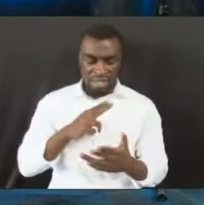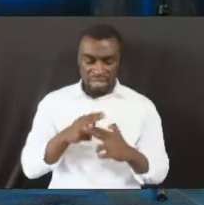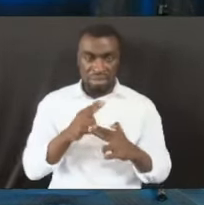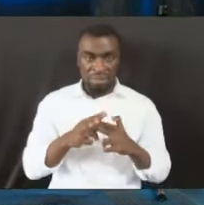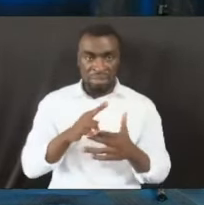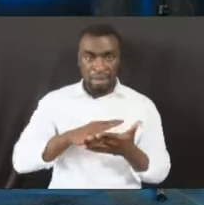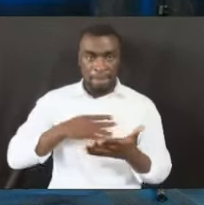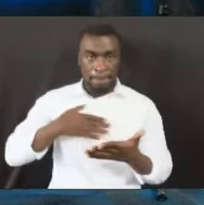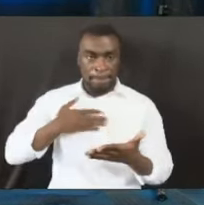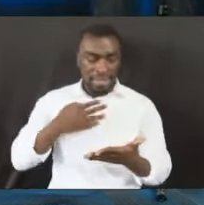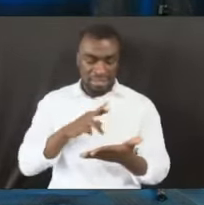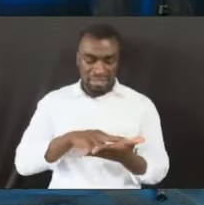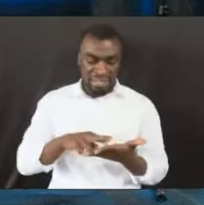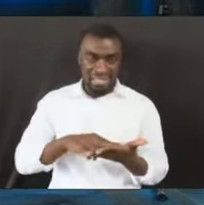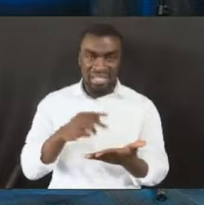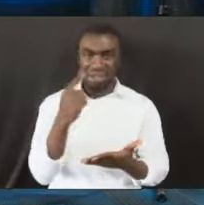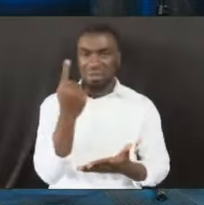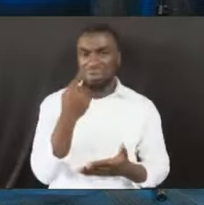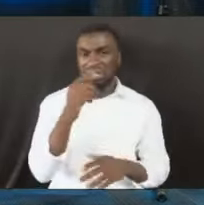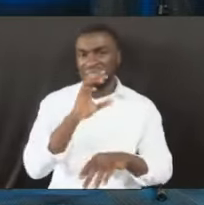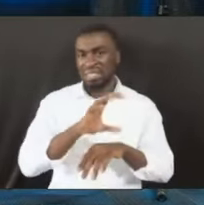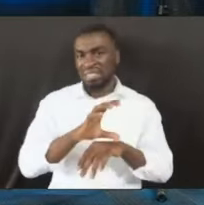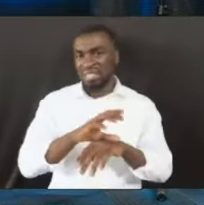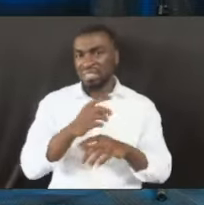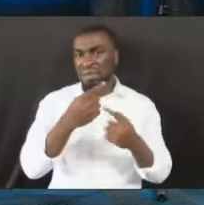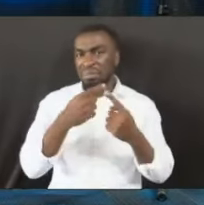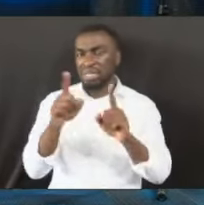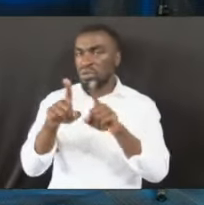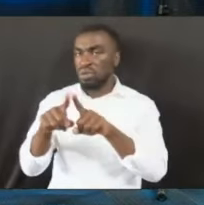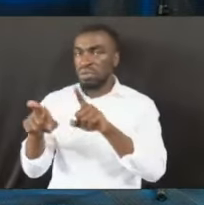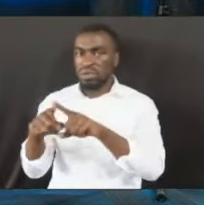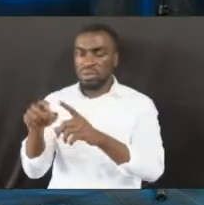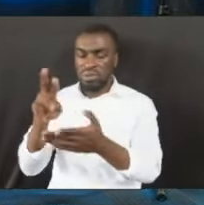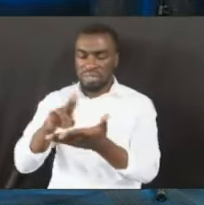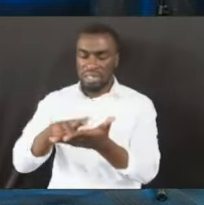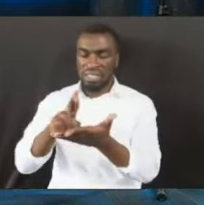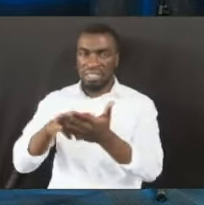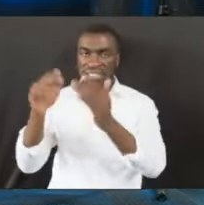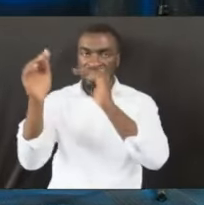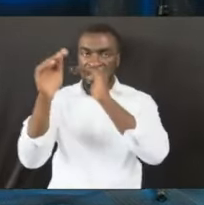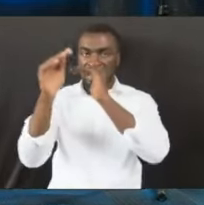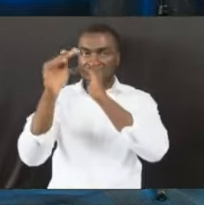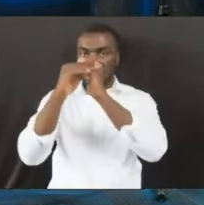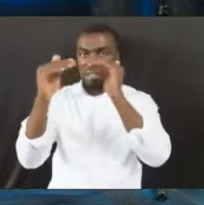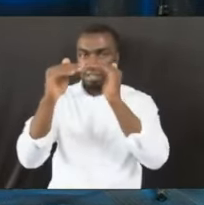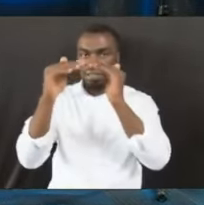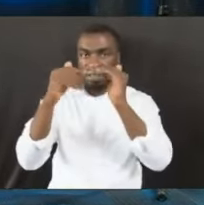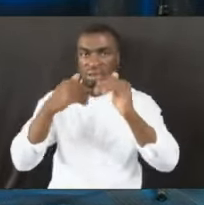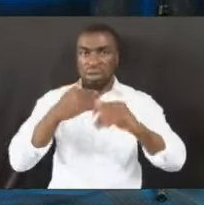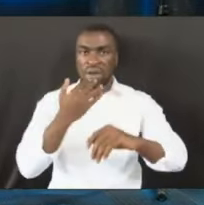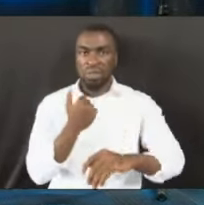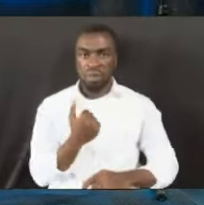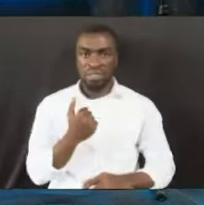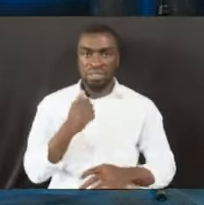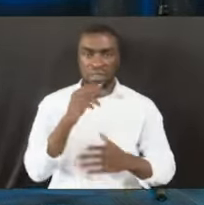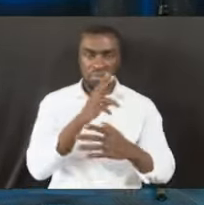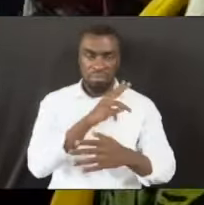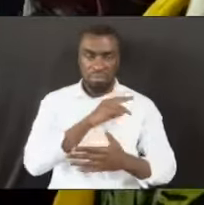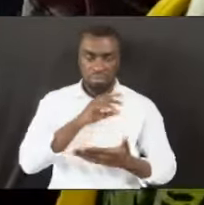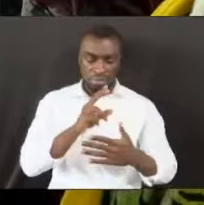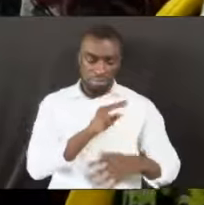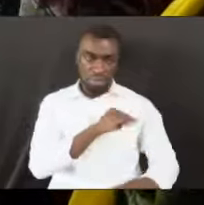I want my name to be in heaven's register, and I want that missionary spirit in me. You raise up your hand.